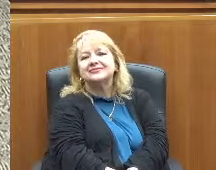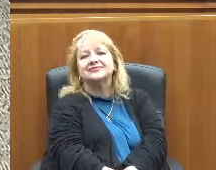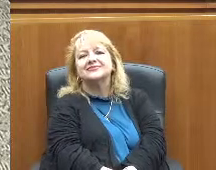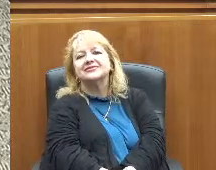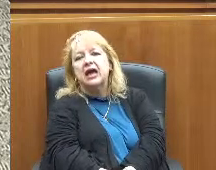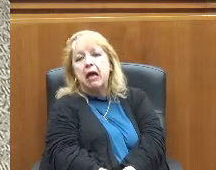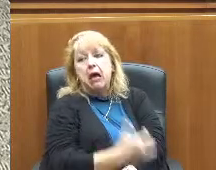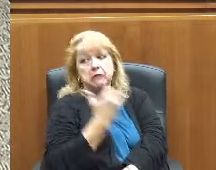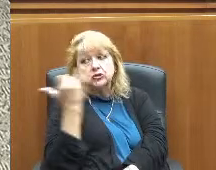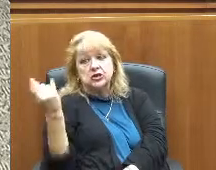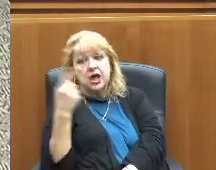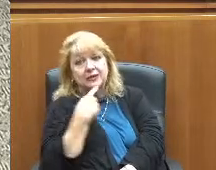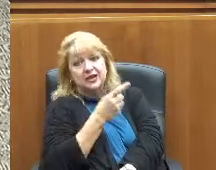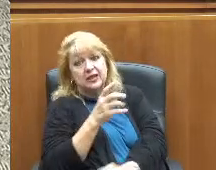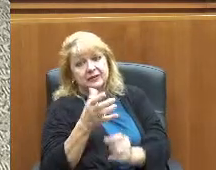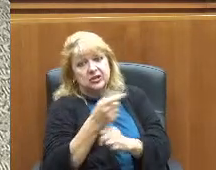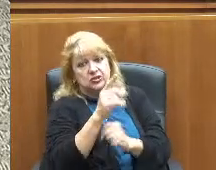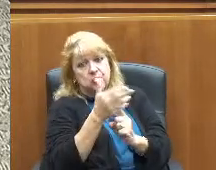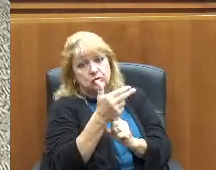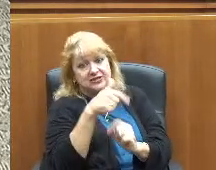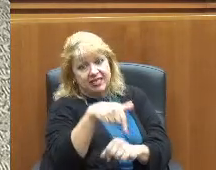you. Thank you.